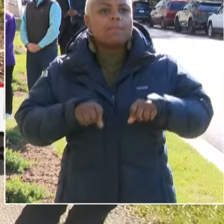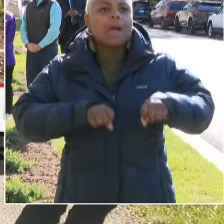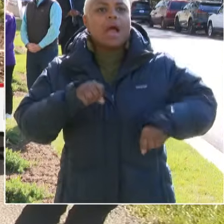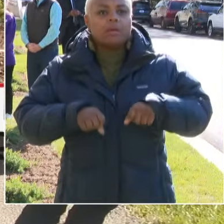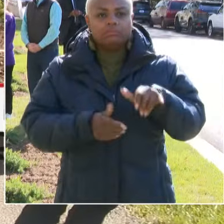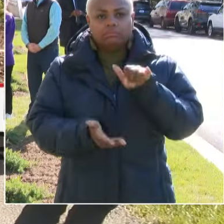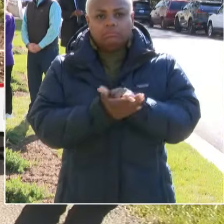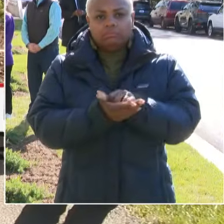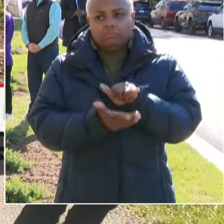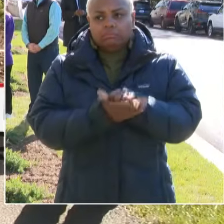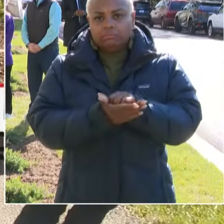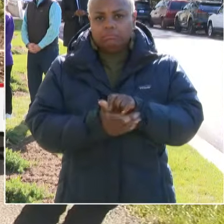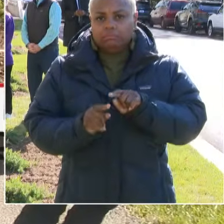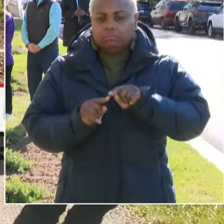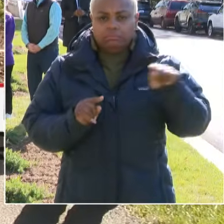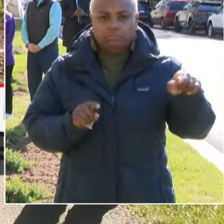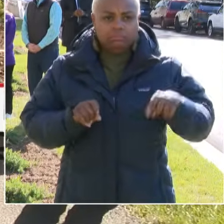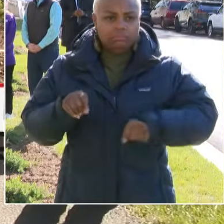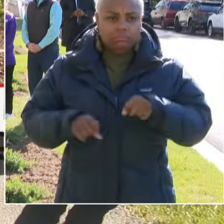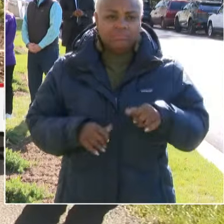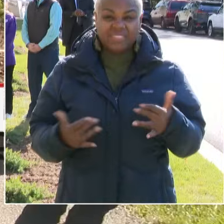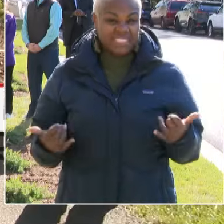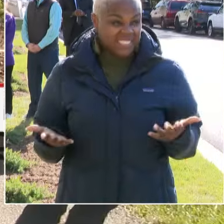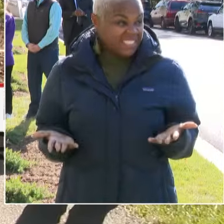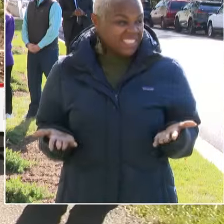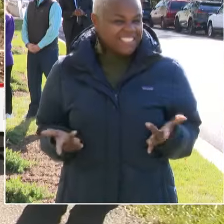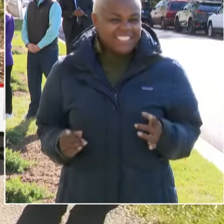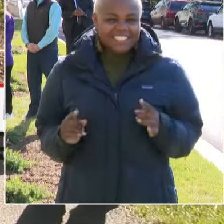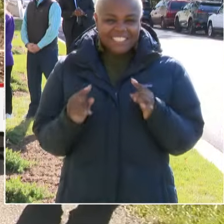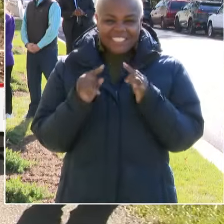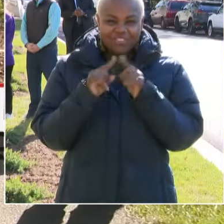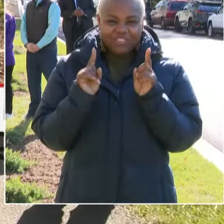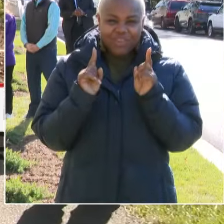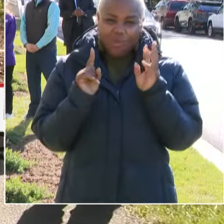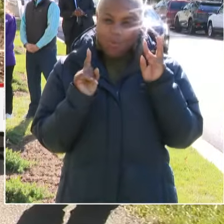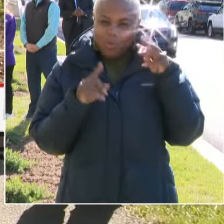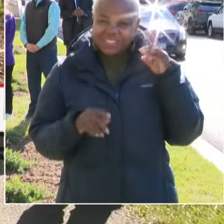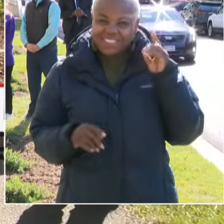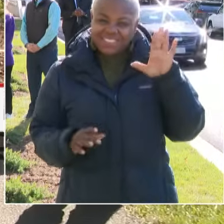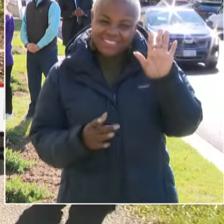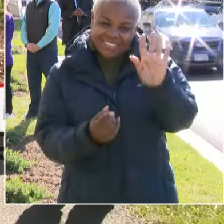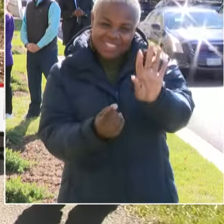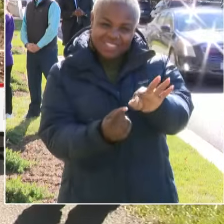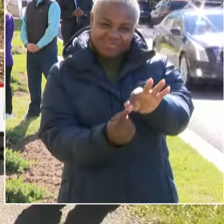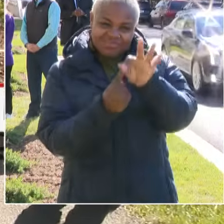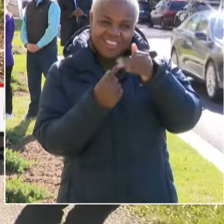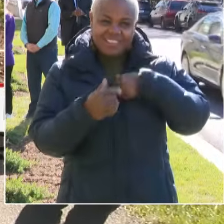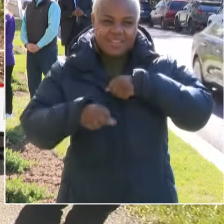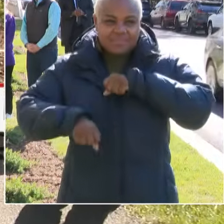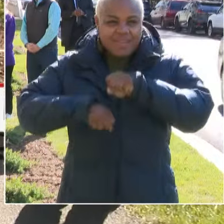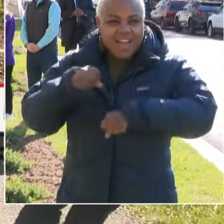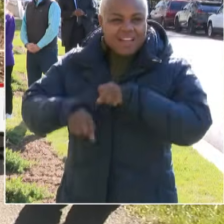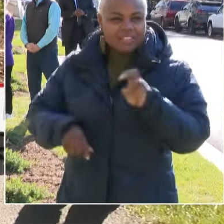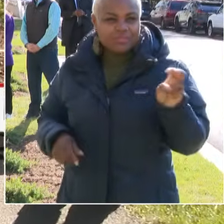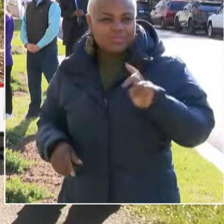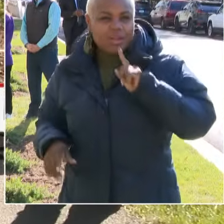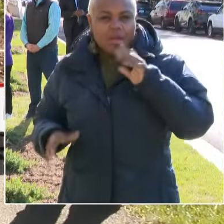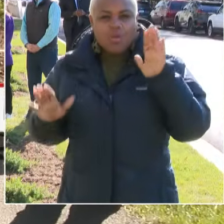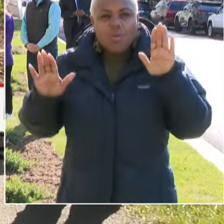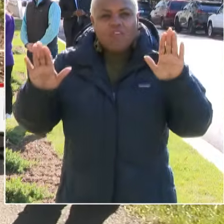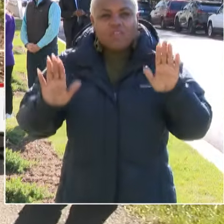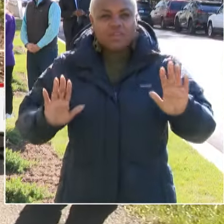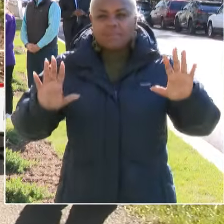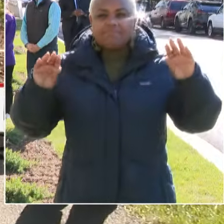and it's nice. But this is a park that you can use as transportation. It's wonderful. It's magical. And we are so here to stand